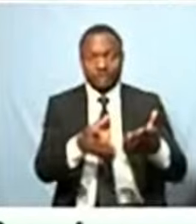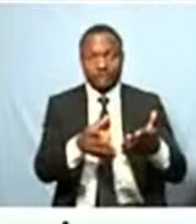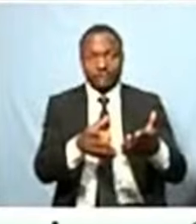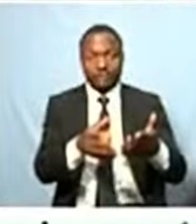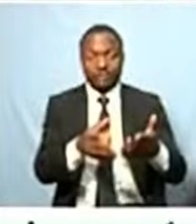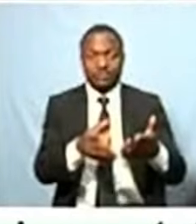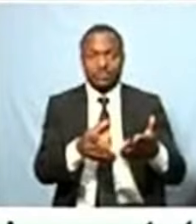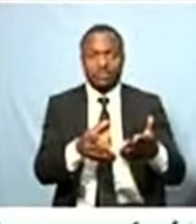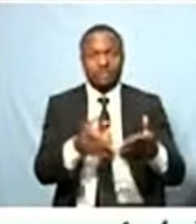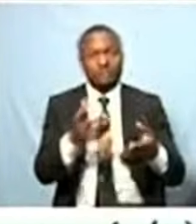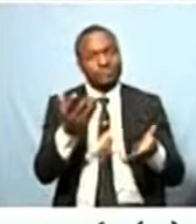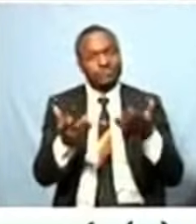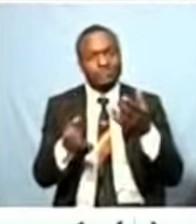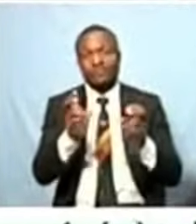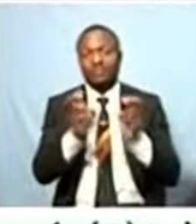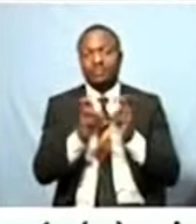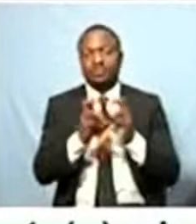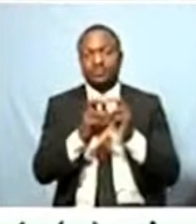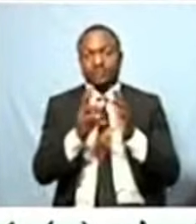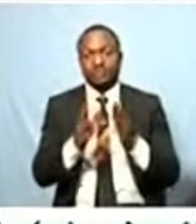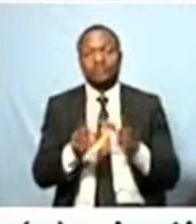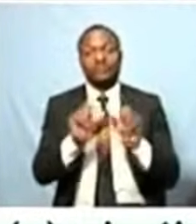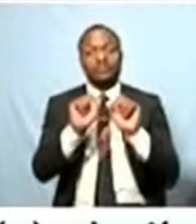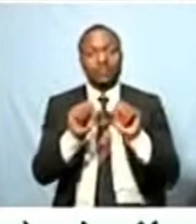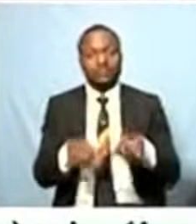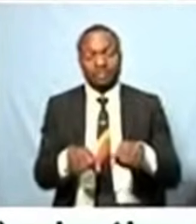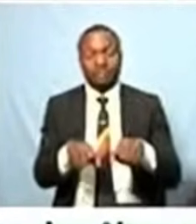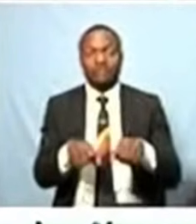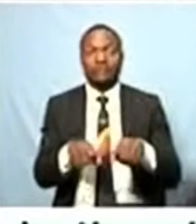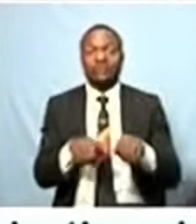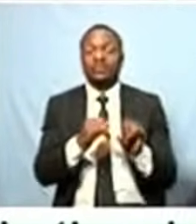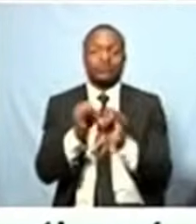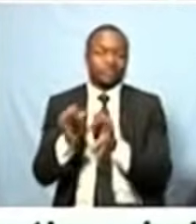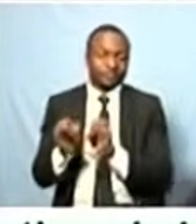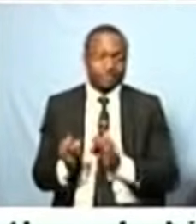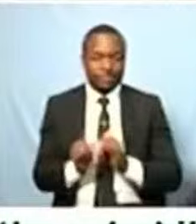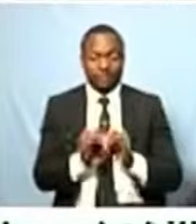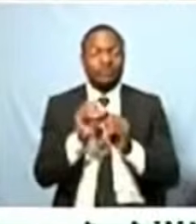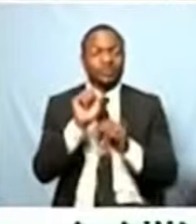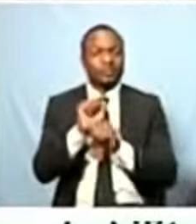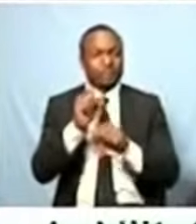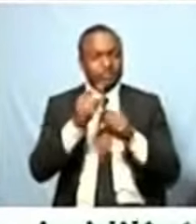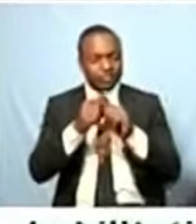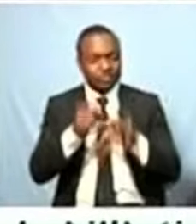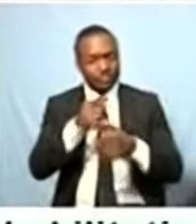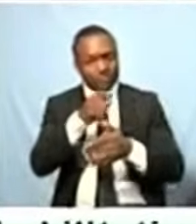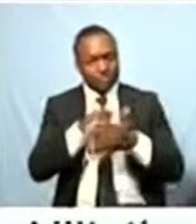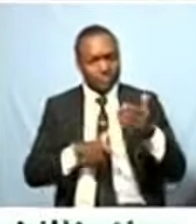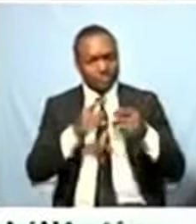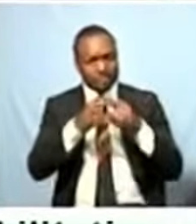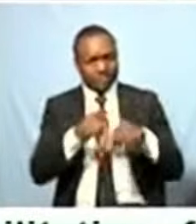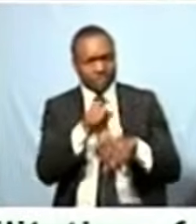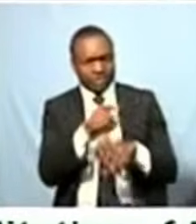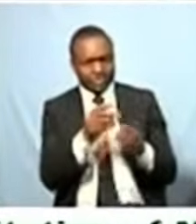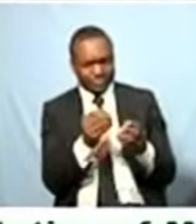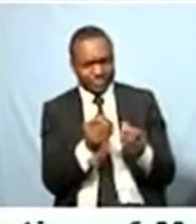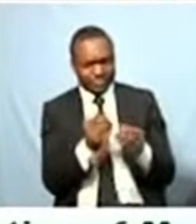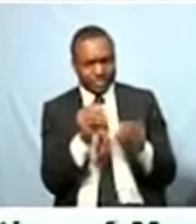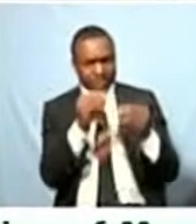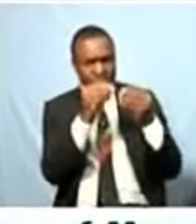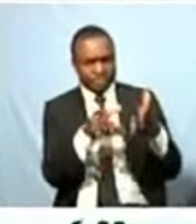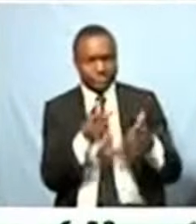probably the contractor would have quickly executed the work. But what could have happened to that money which was